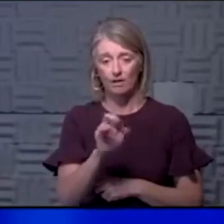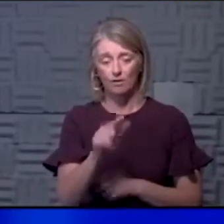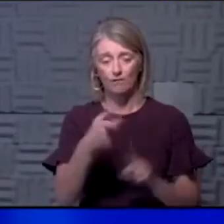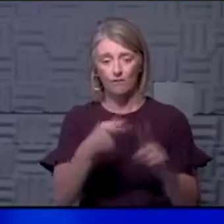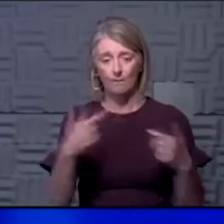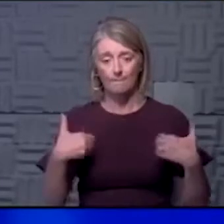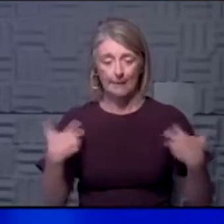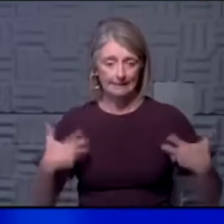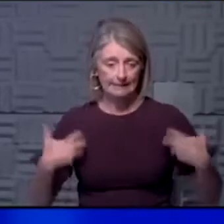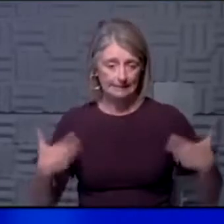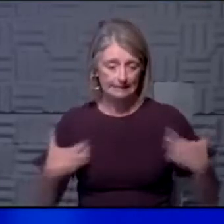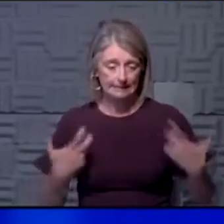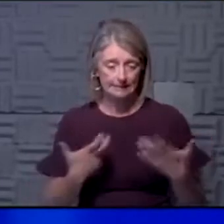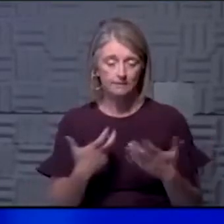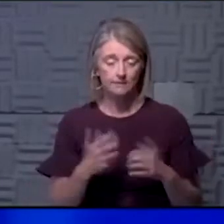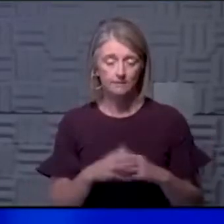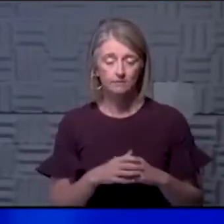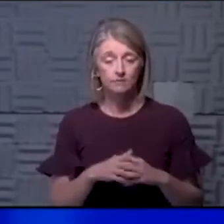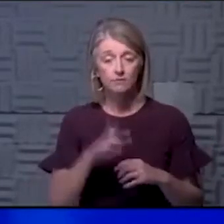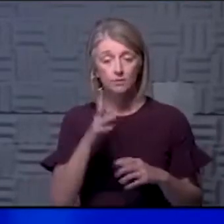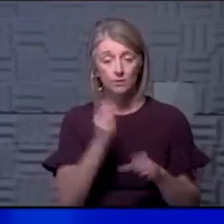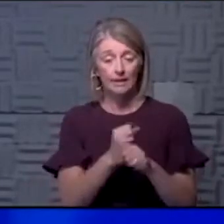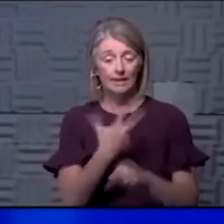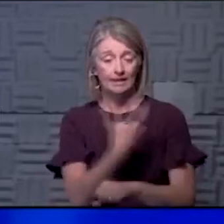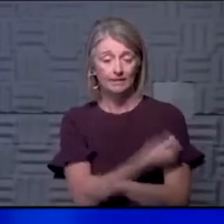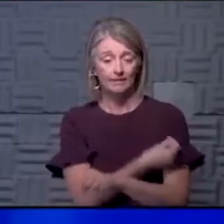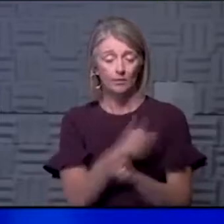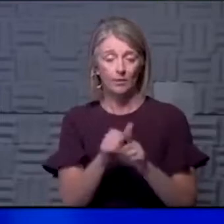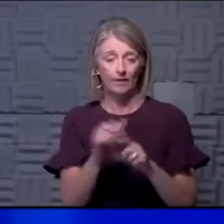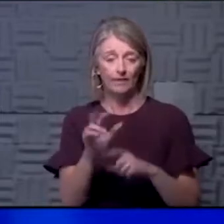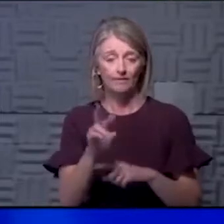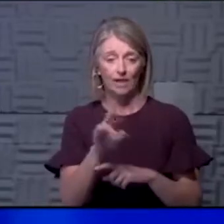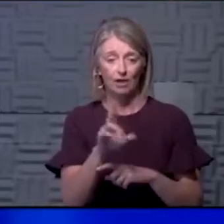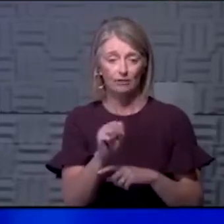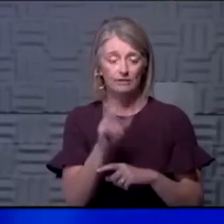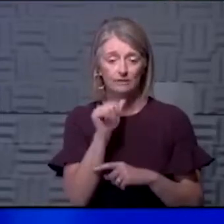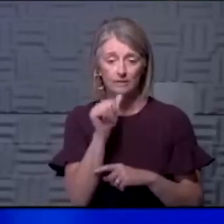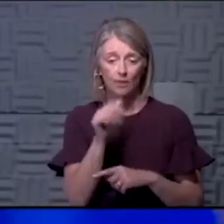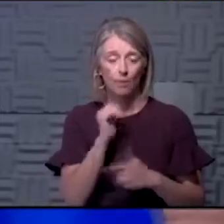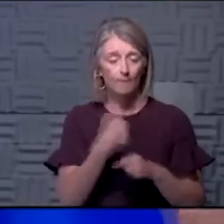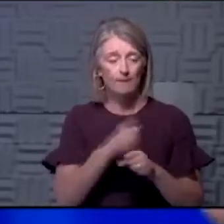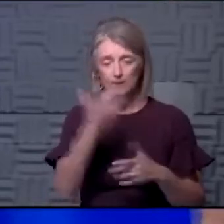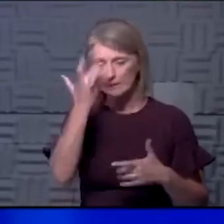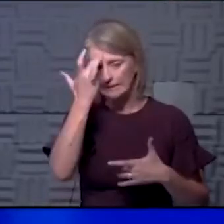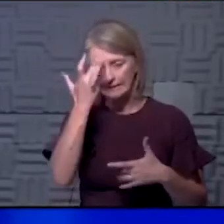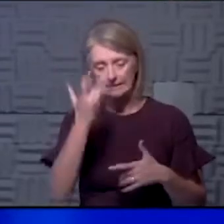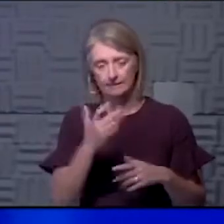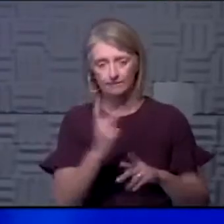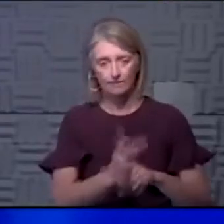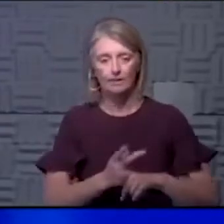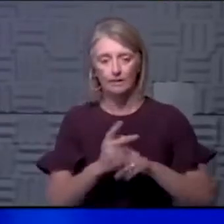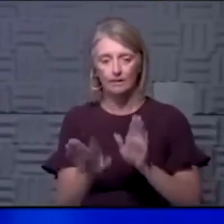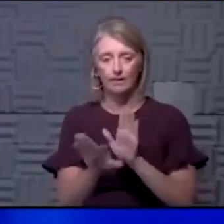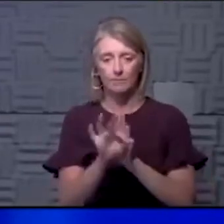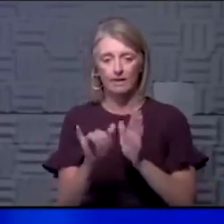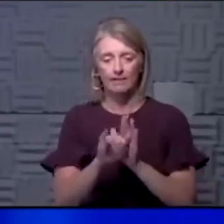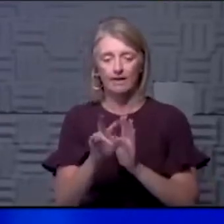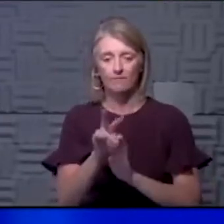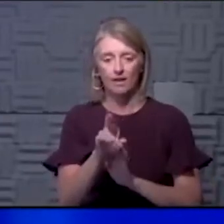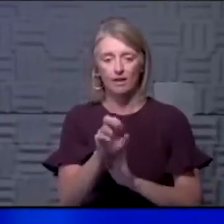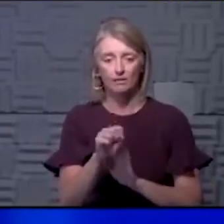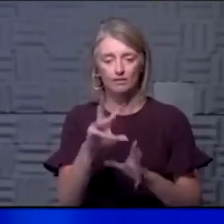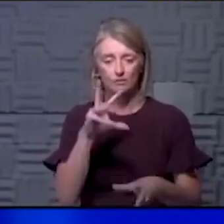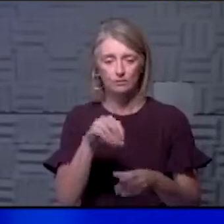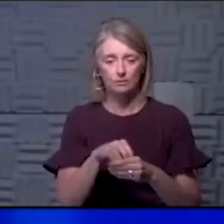so you do get infected with that adenovirus, but it's not one that's going to make you sick. I mean, they've very carefully chosen this adenovirus because